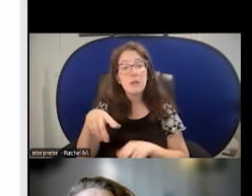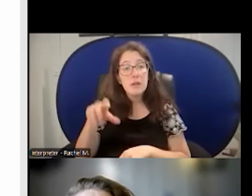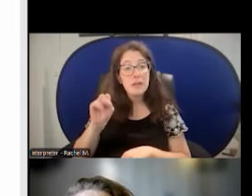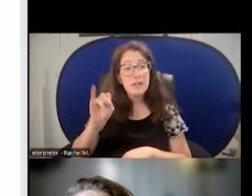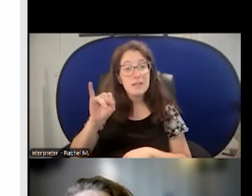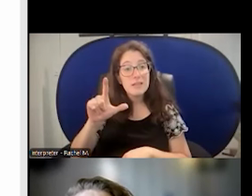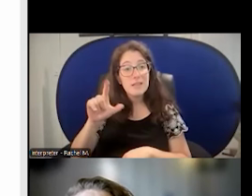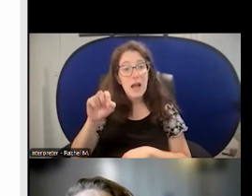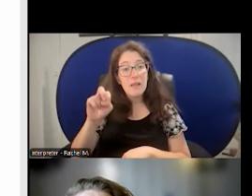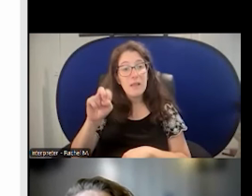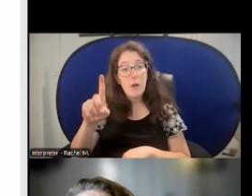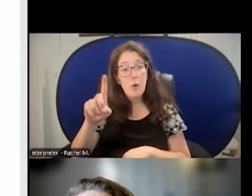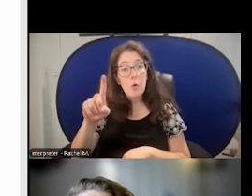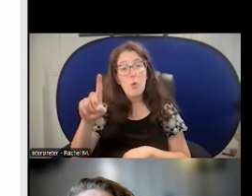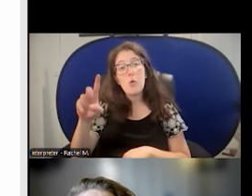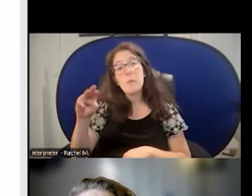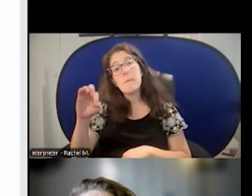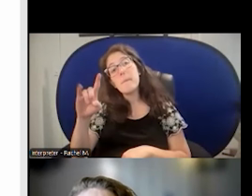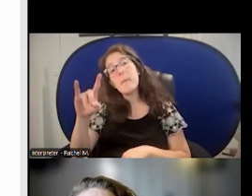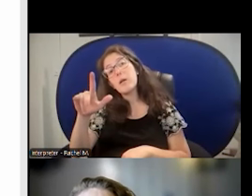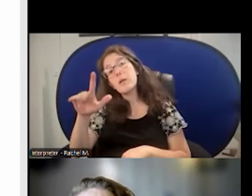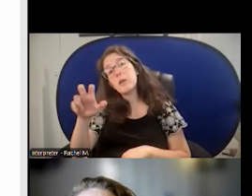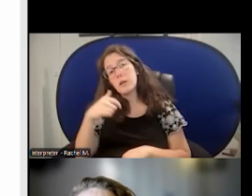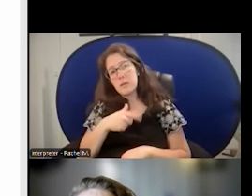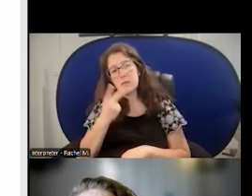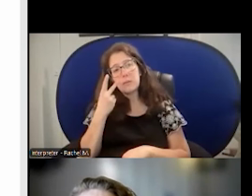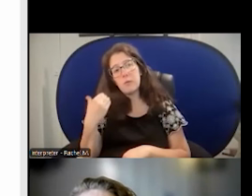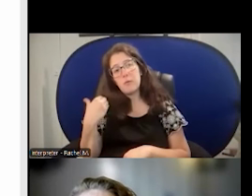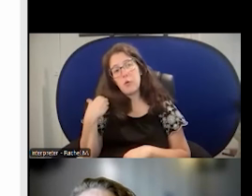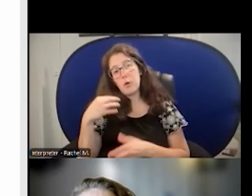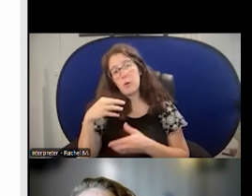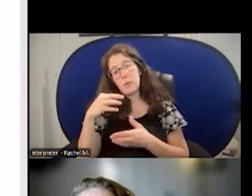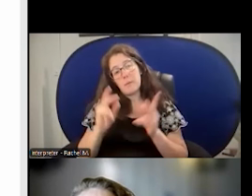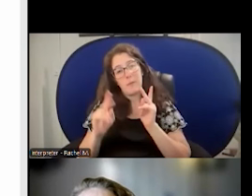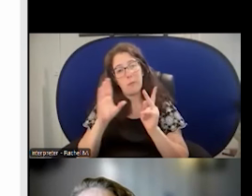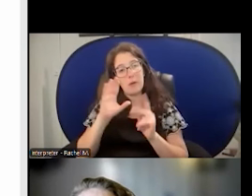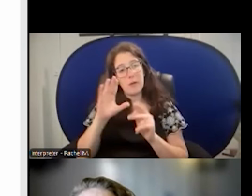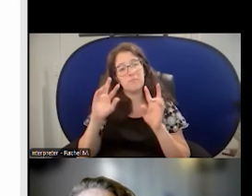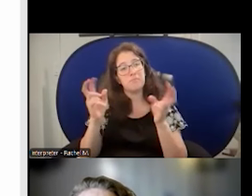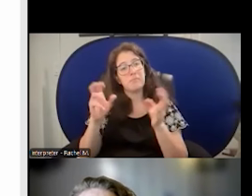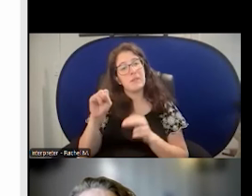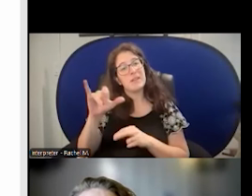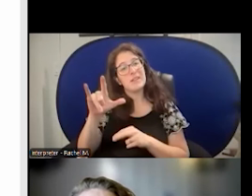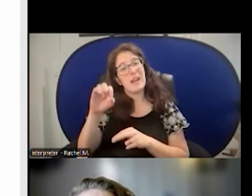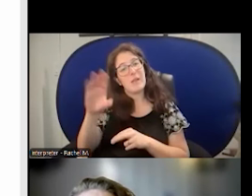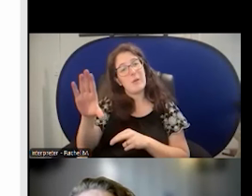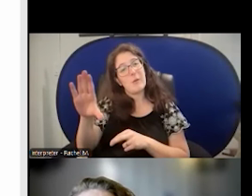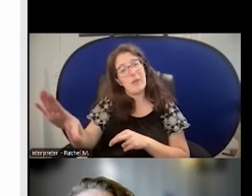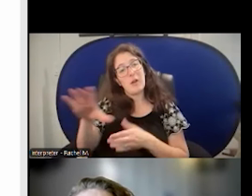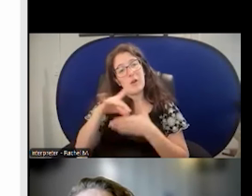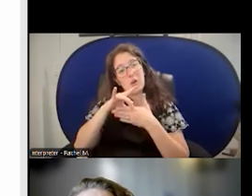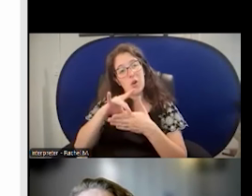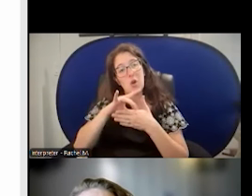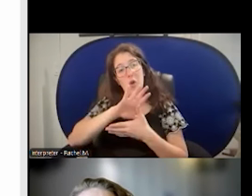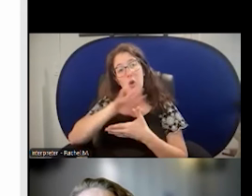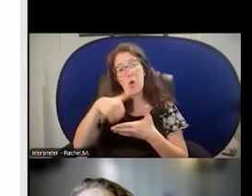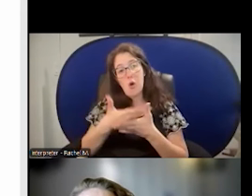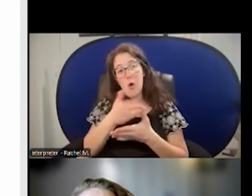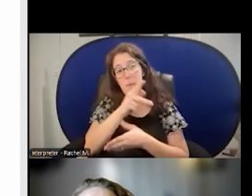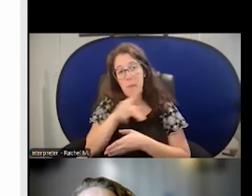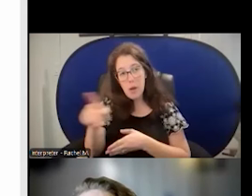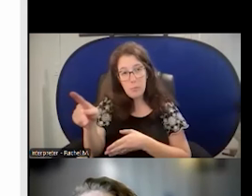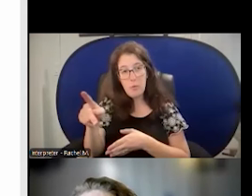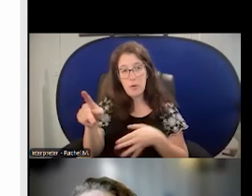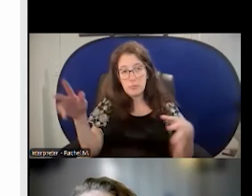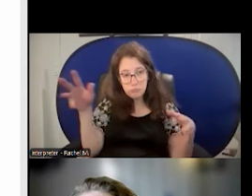and I've seen this a lot where people will silo their content. So all their PowerPoints are together, and then all